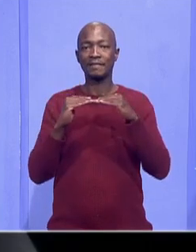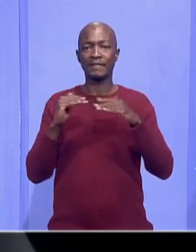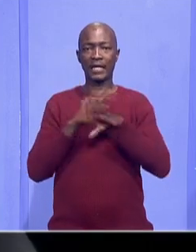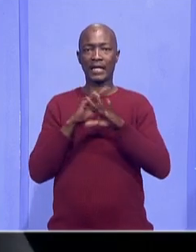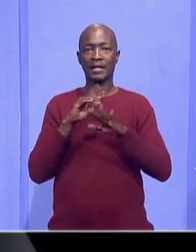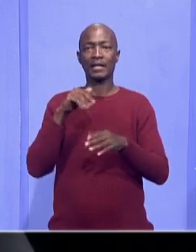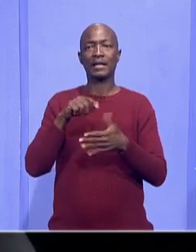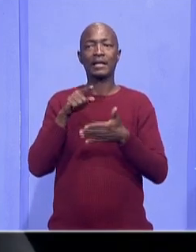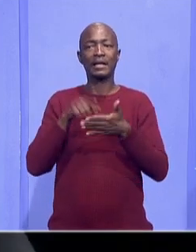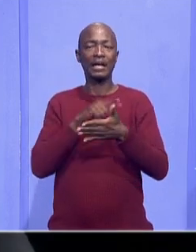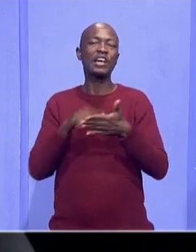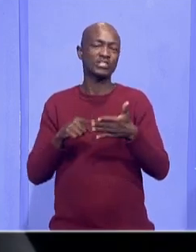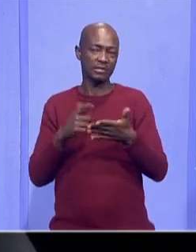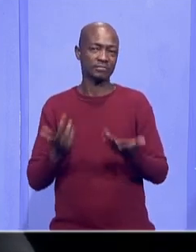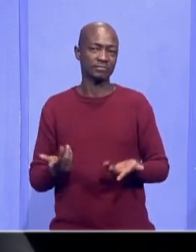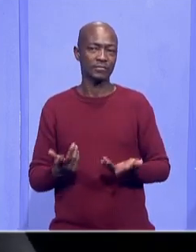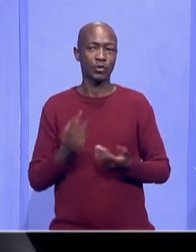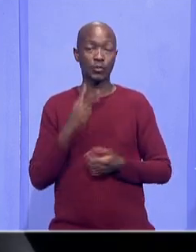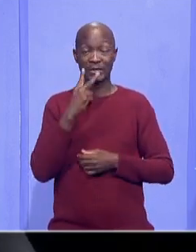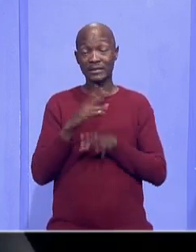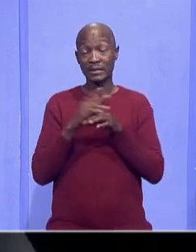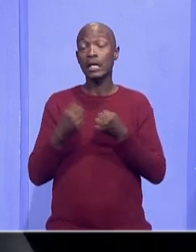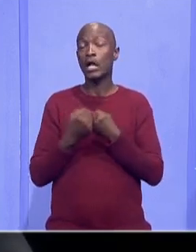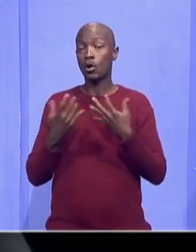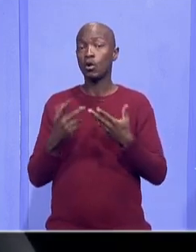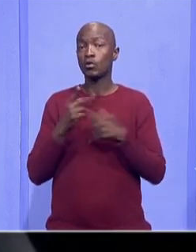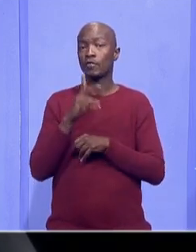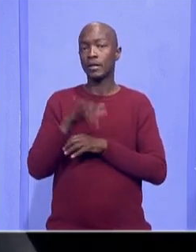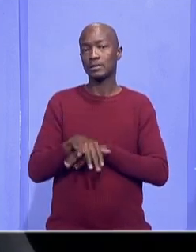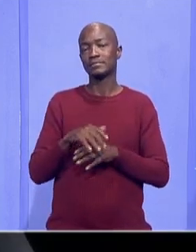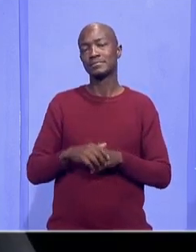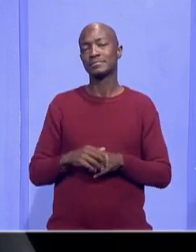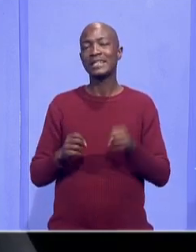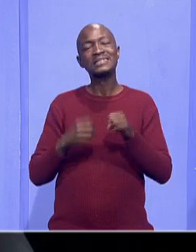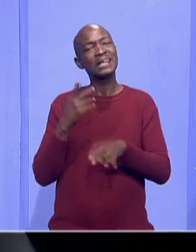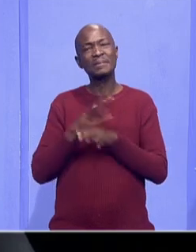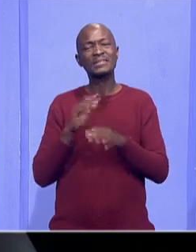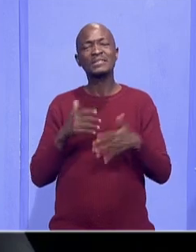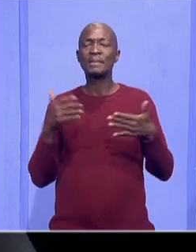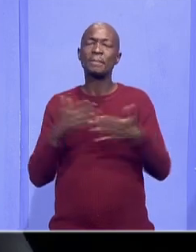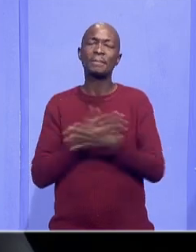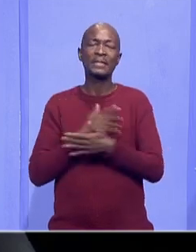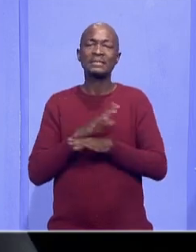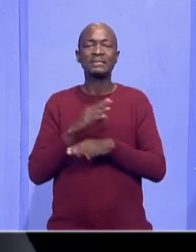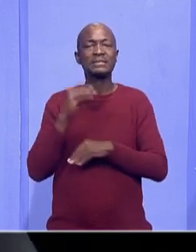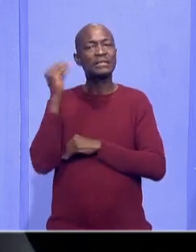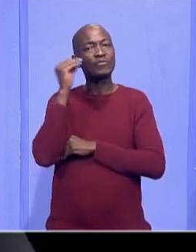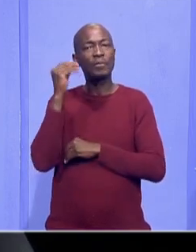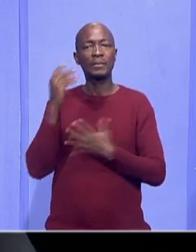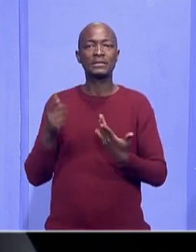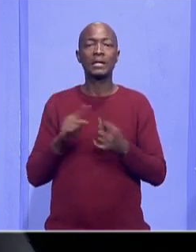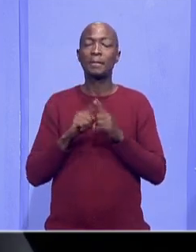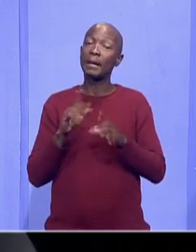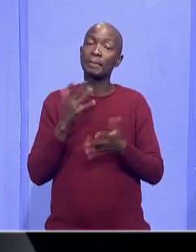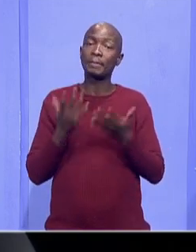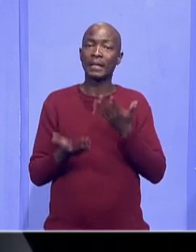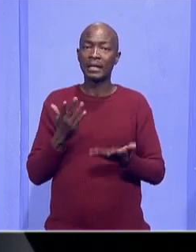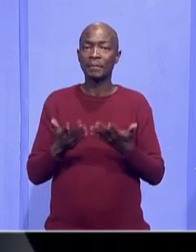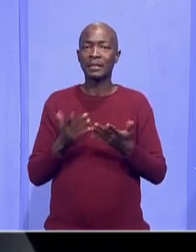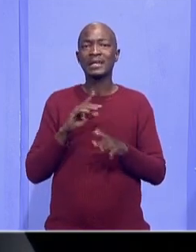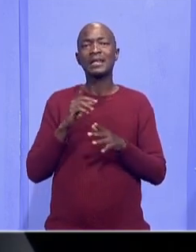of that, which some of it you may have picked up. Some of it is just misinformation, where people are misinformed, but some of it may be just